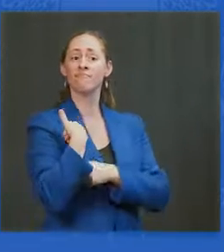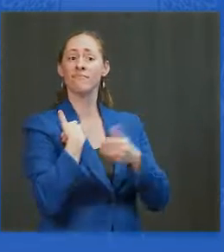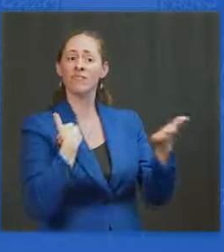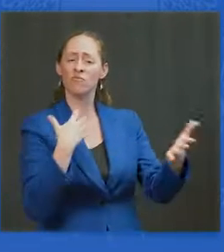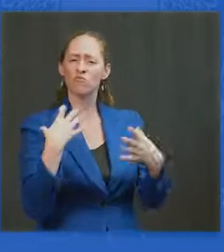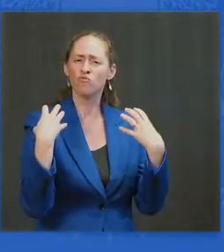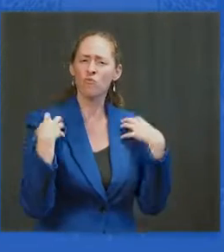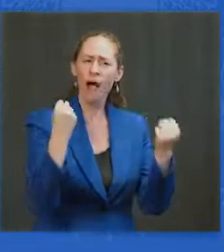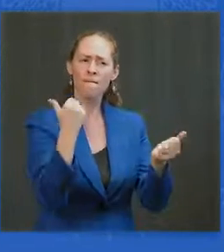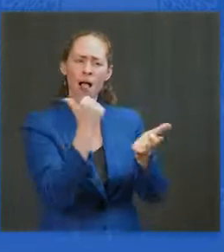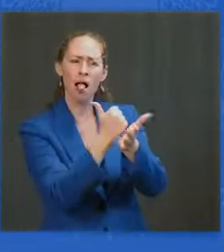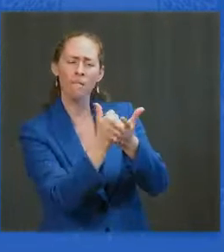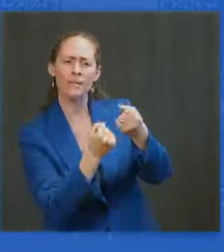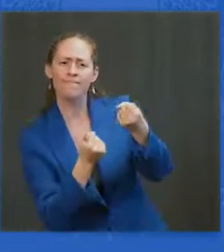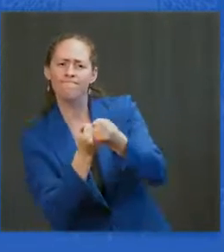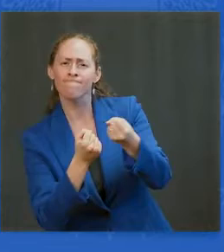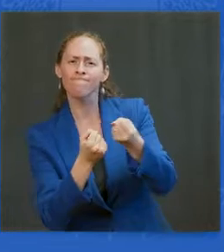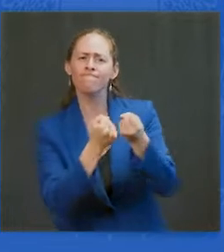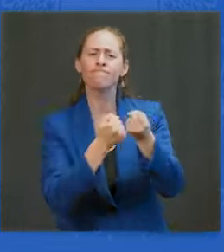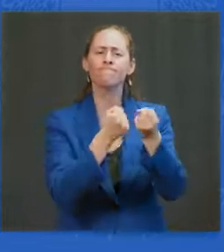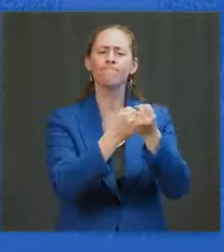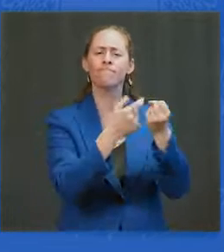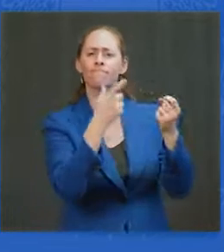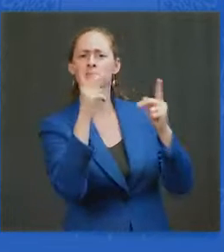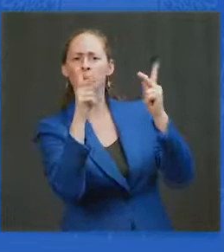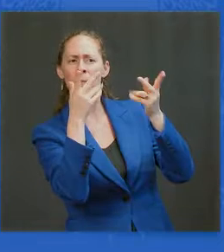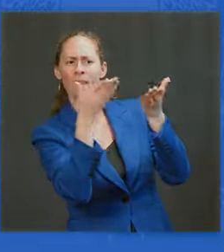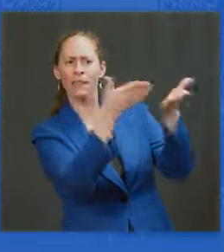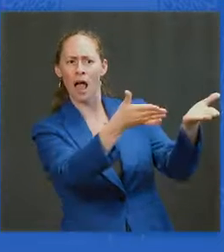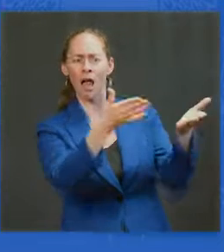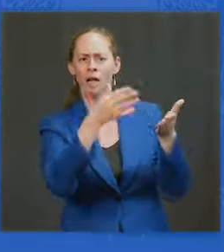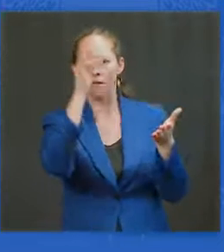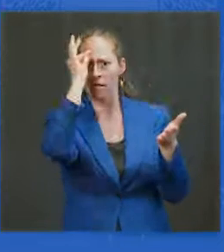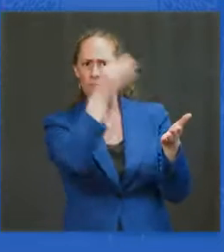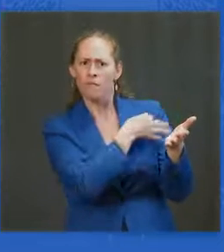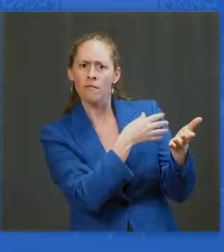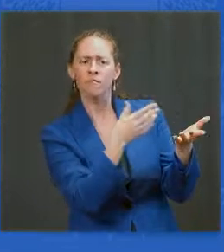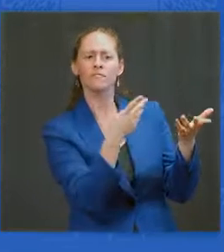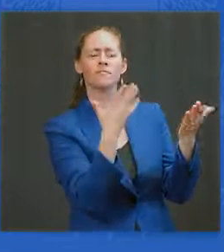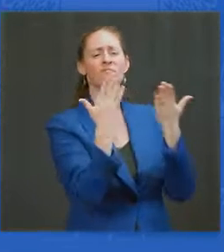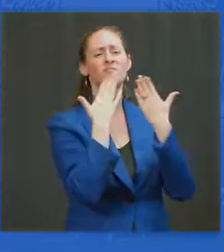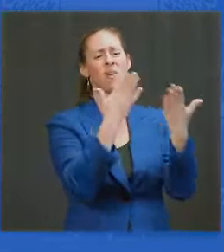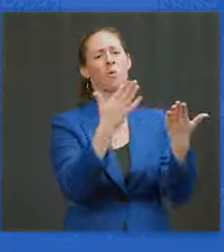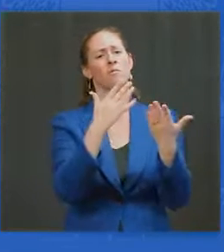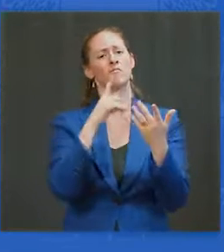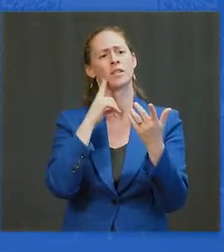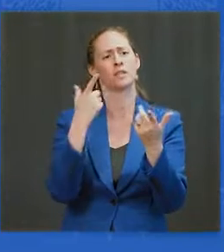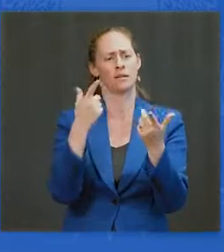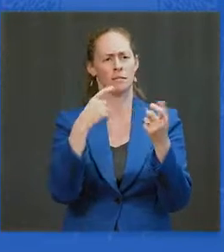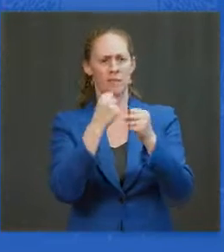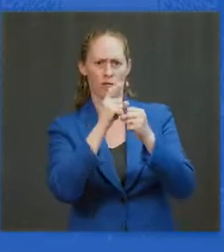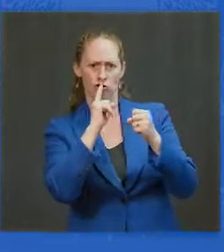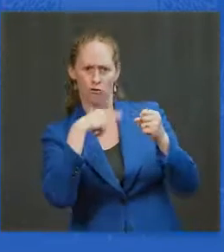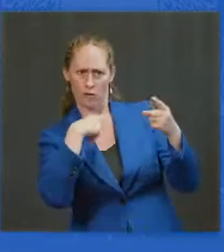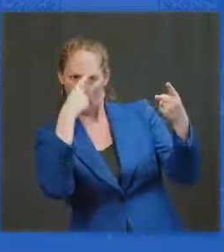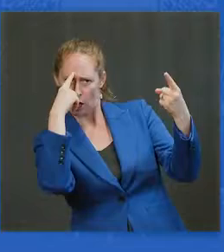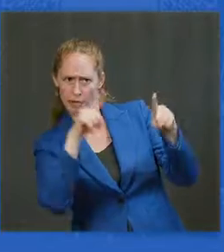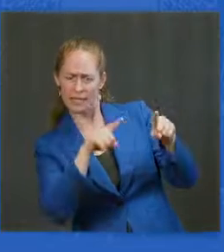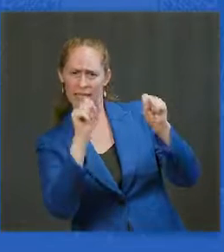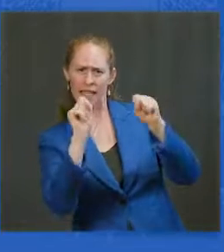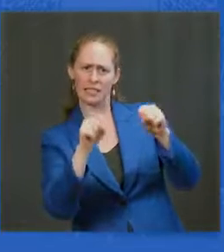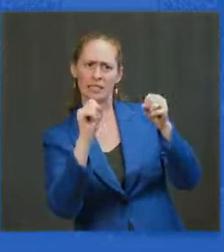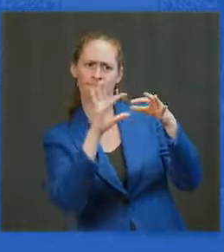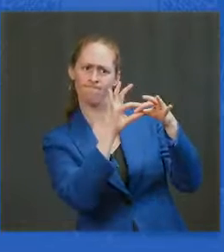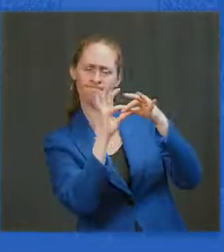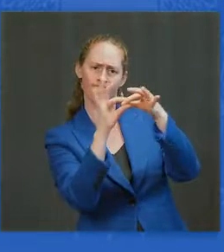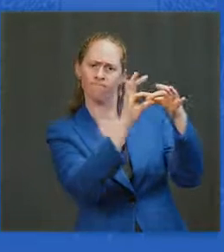with us. And we had a productive discussion. There was strong agreement among the leaders about the